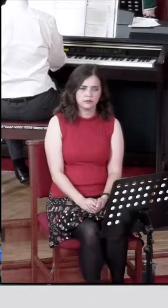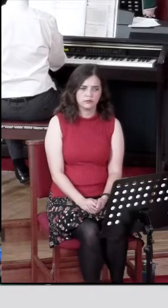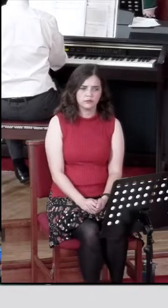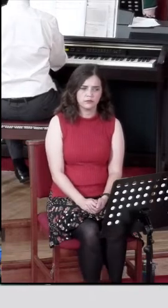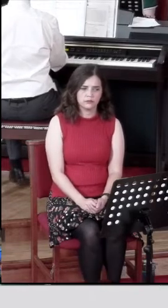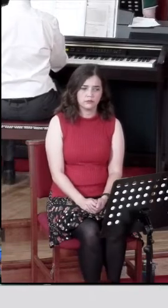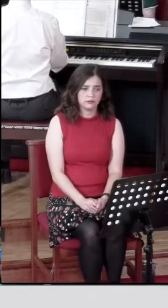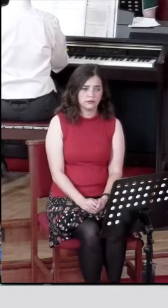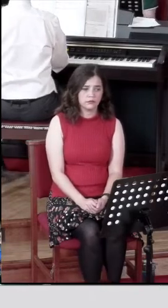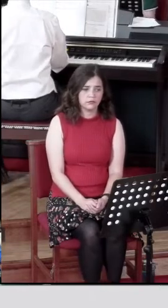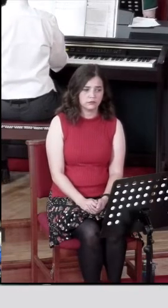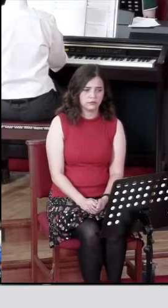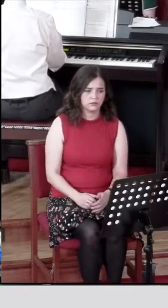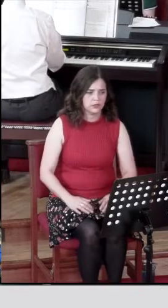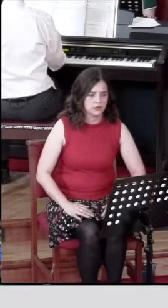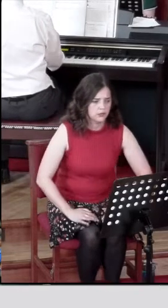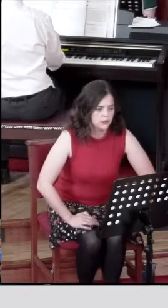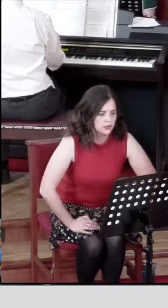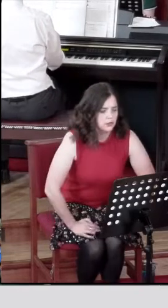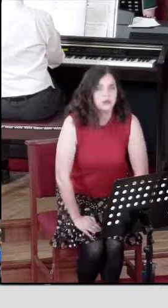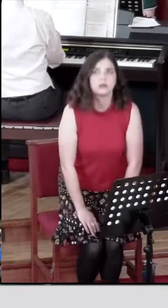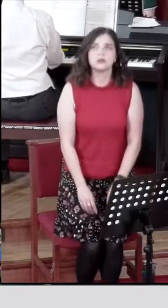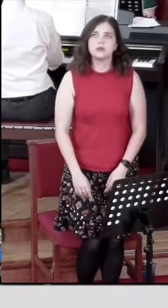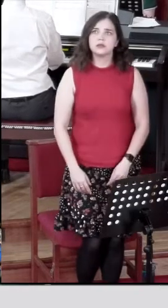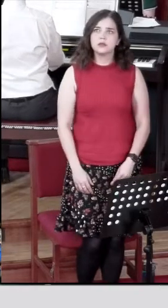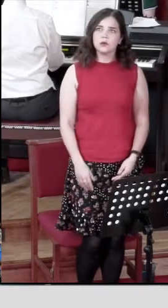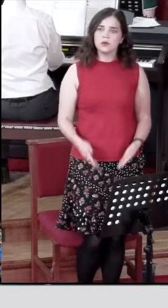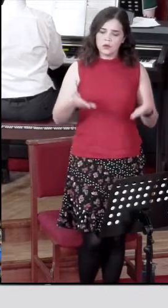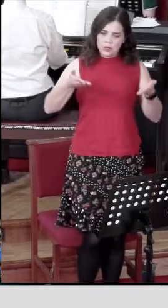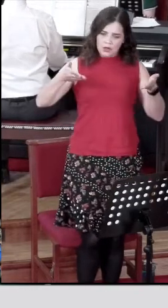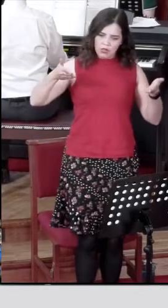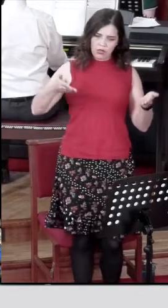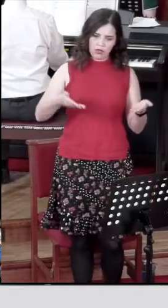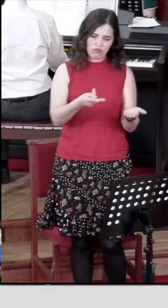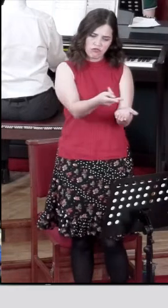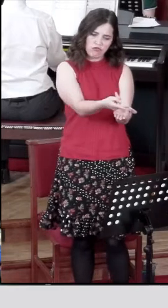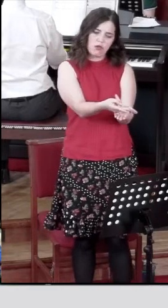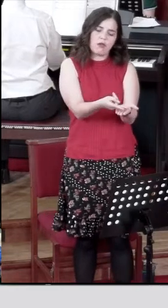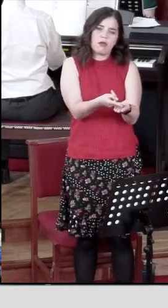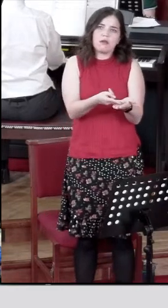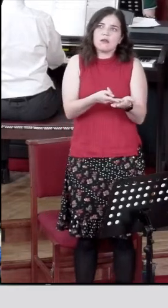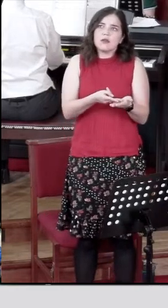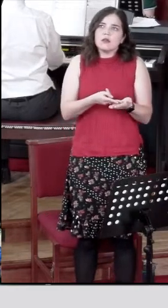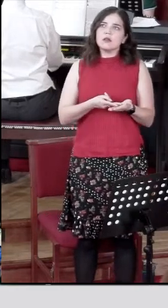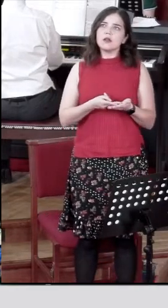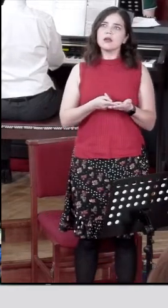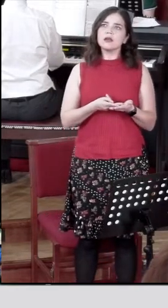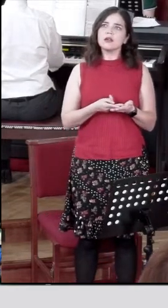Amen.